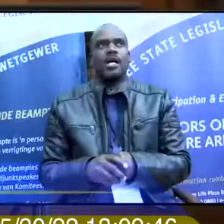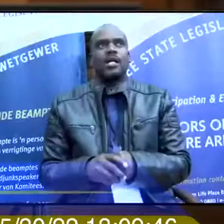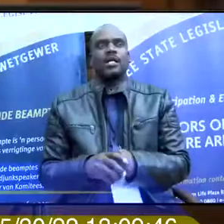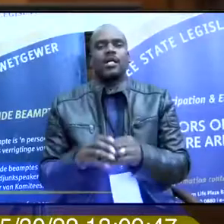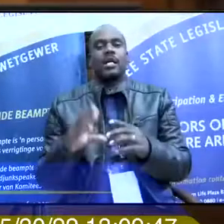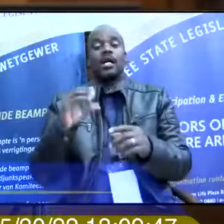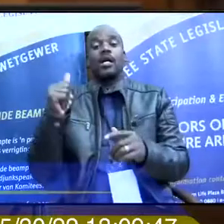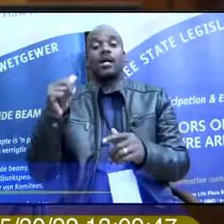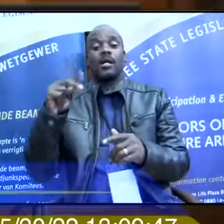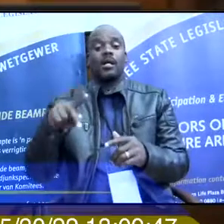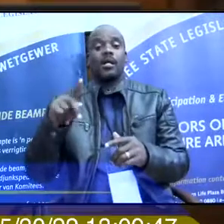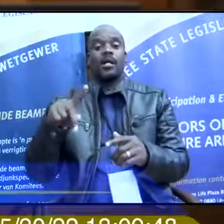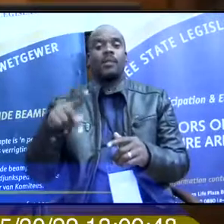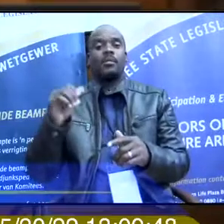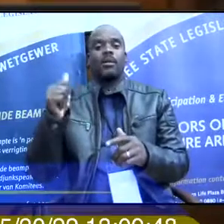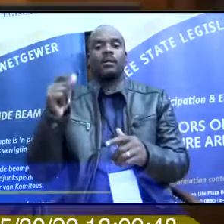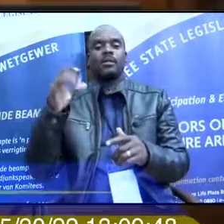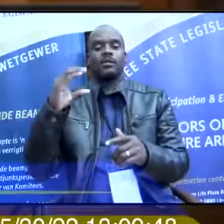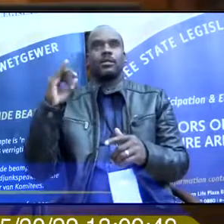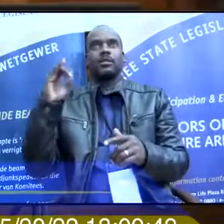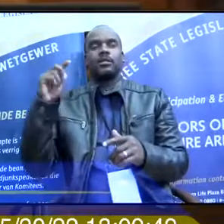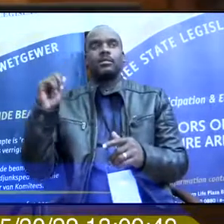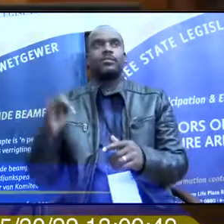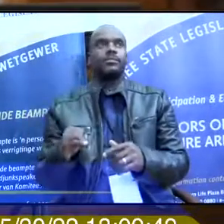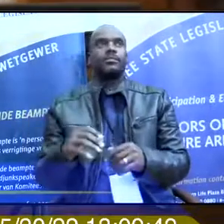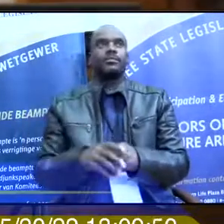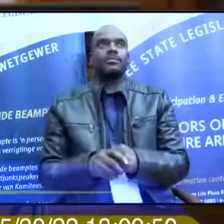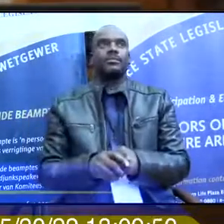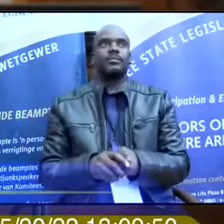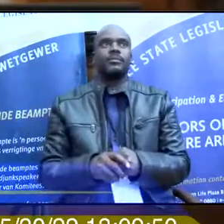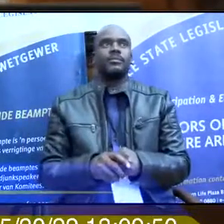to creating resilient health systems